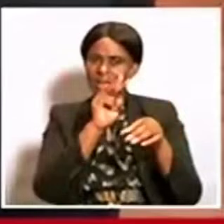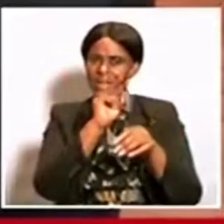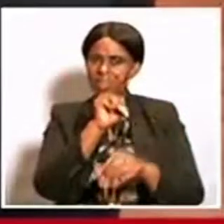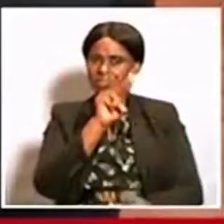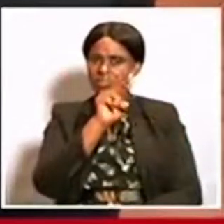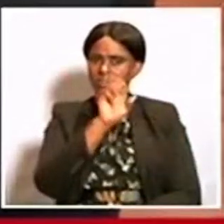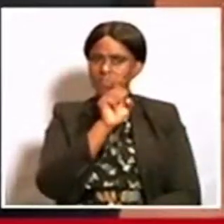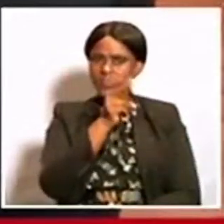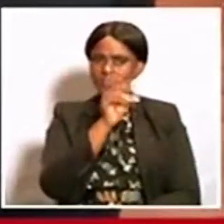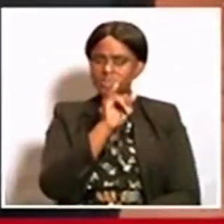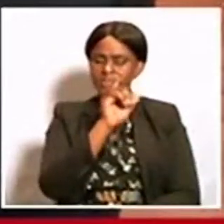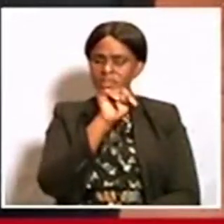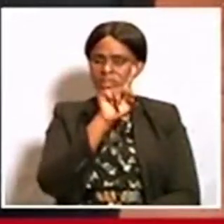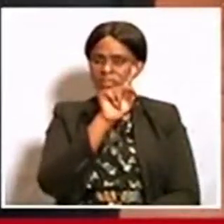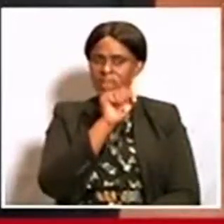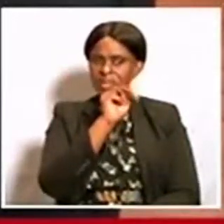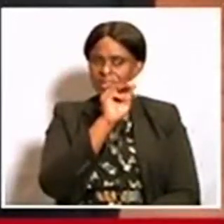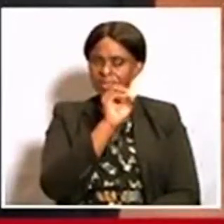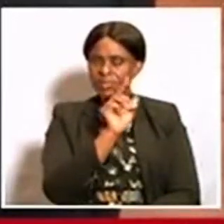Council.